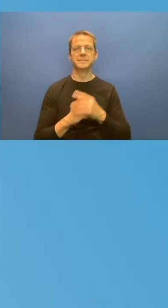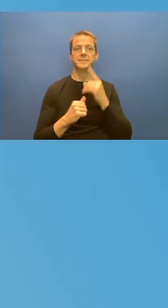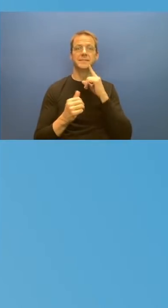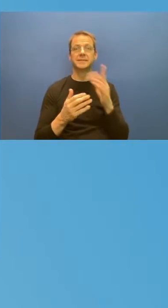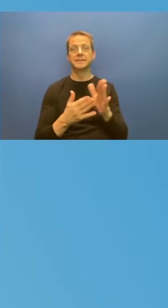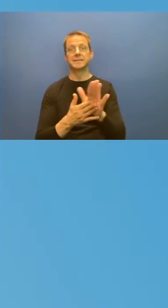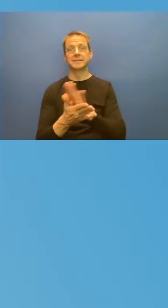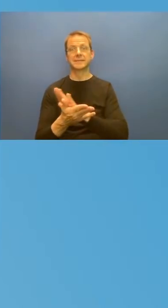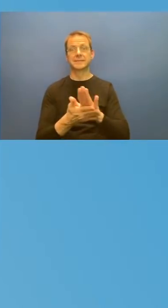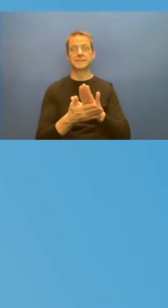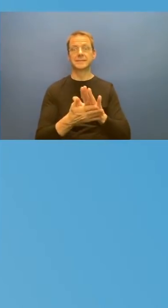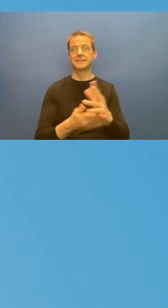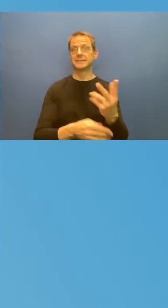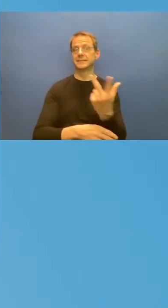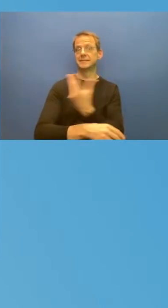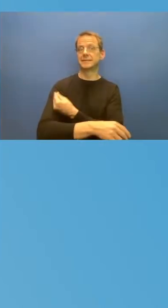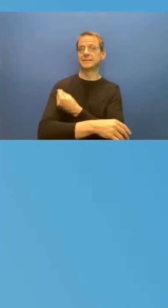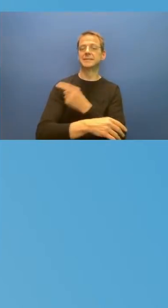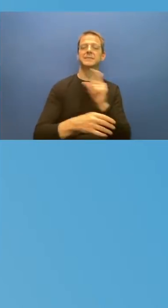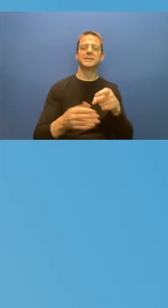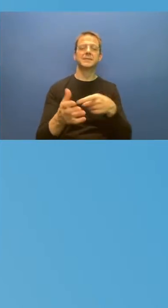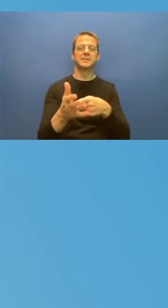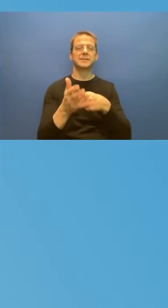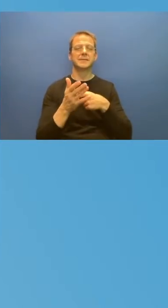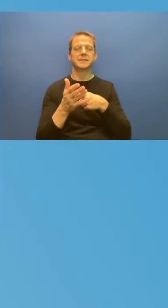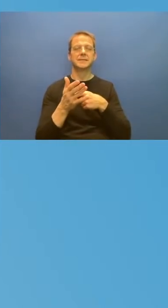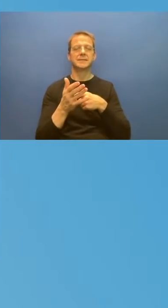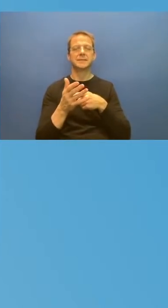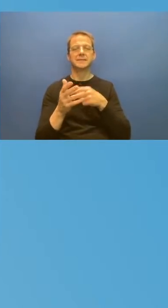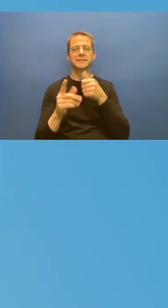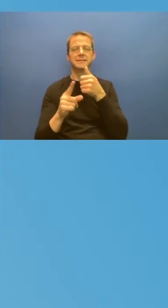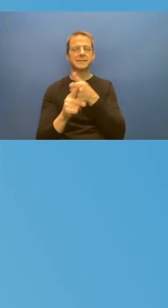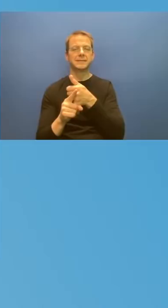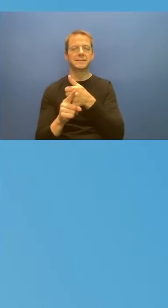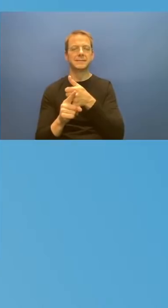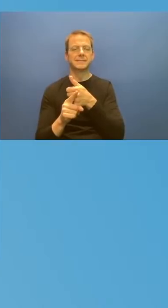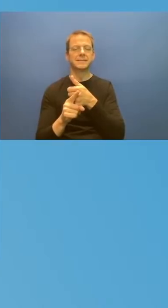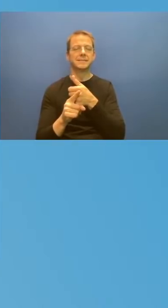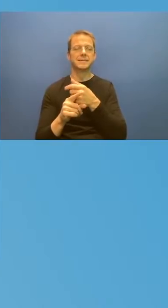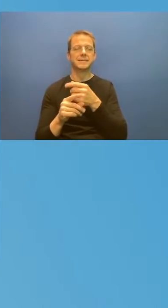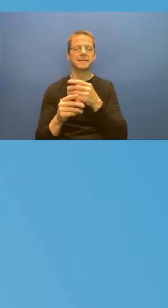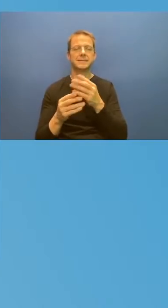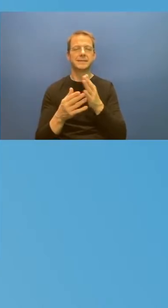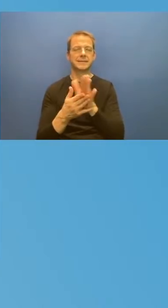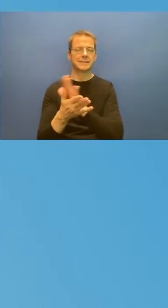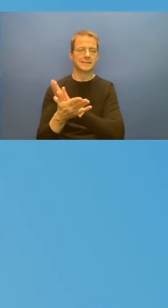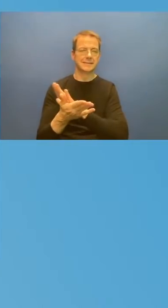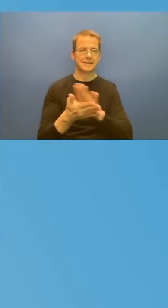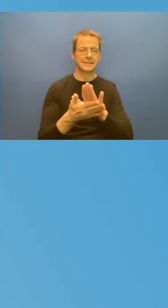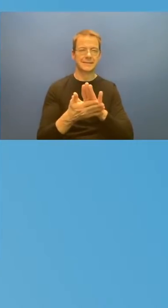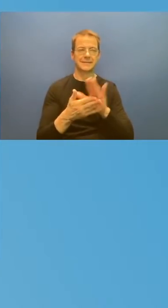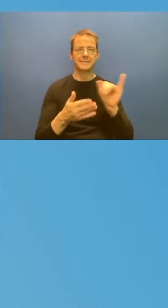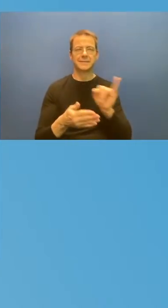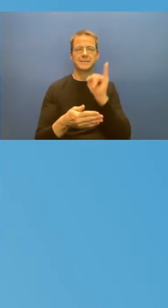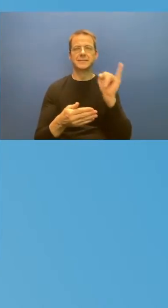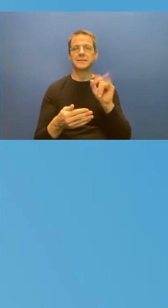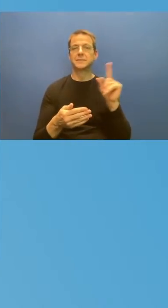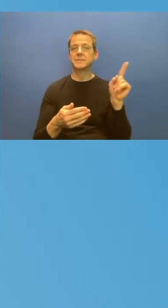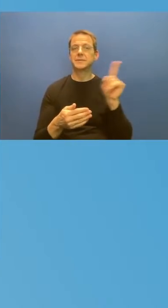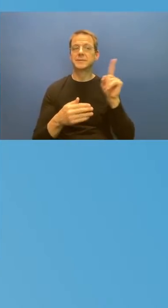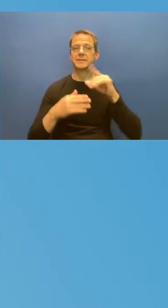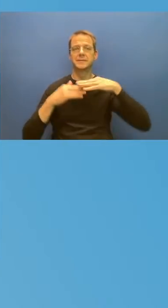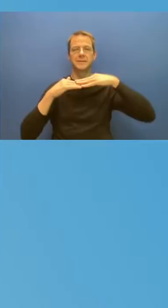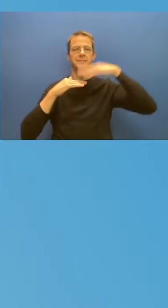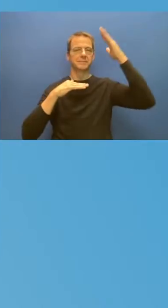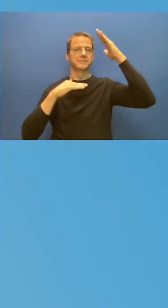site of infection, which would be in our upper respiratory tract. So something closer to what we see with flu mist or